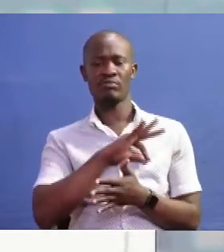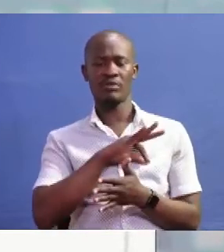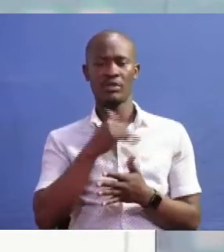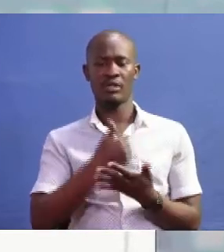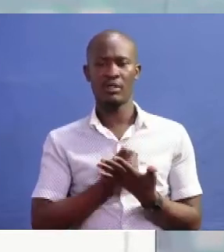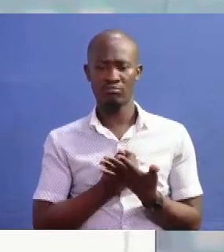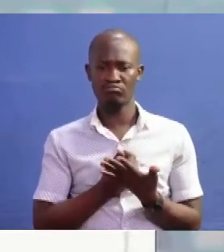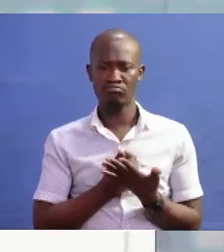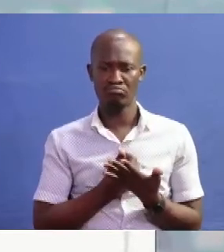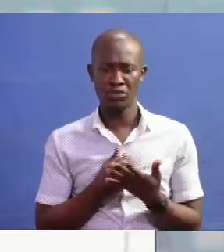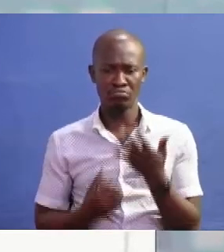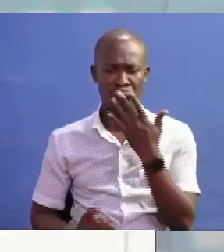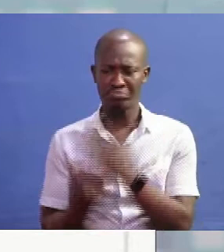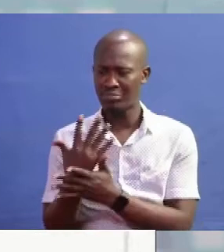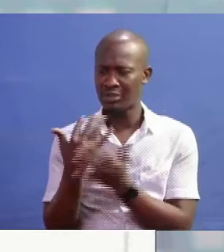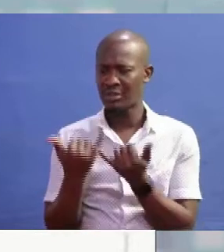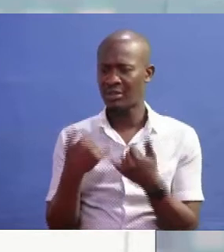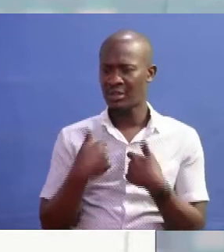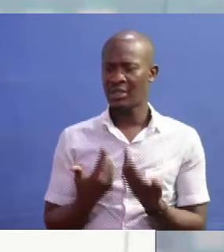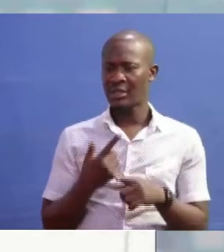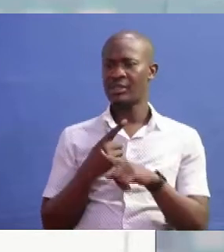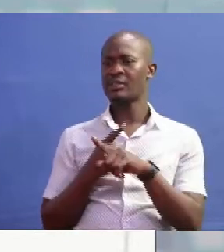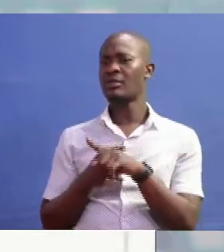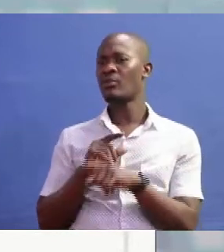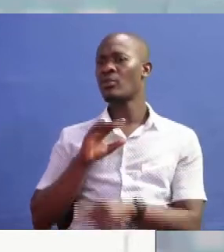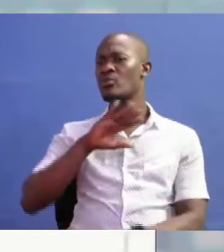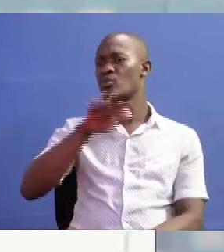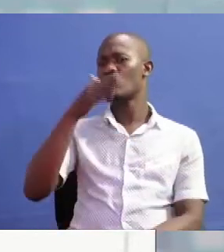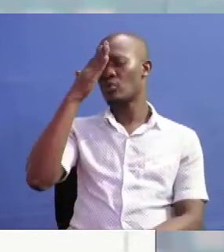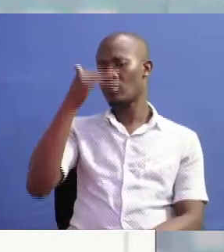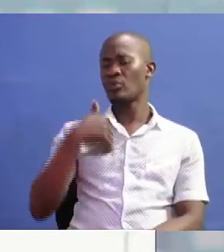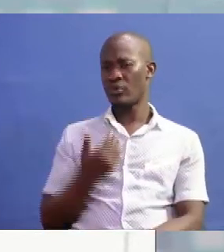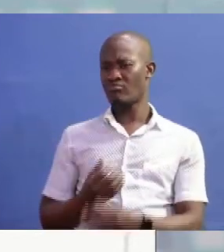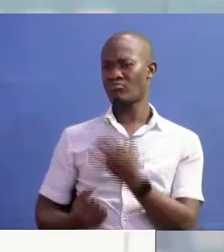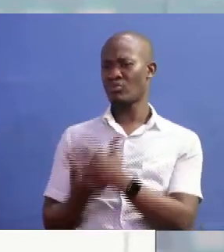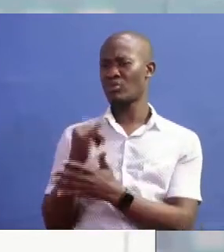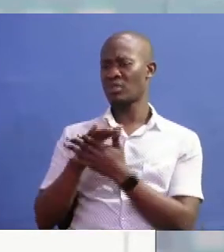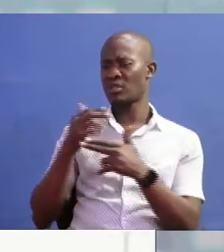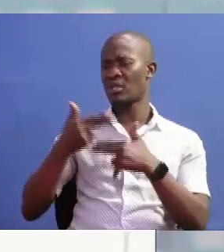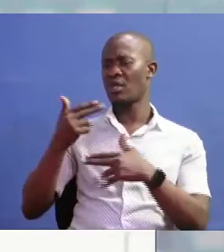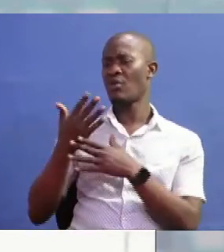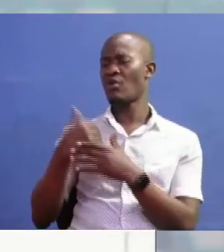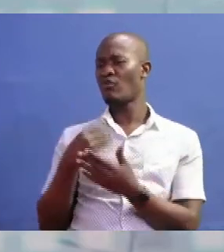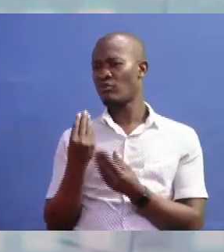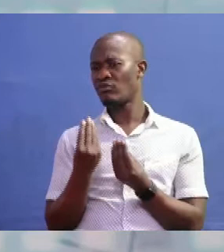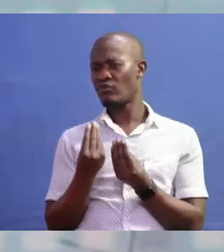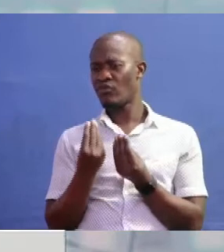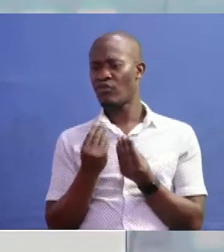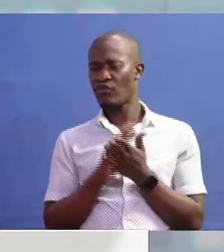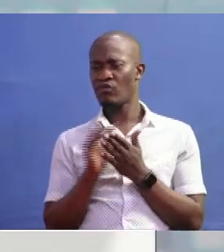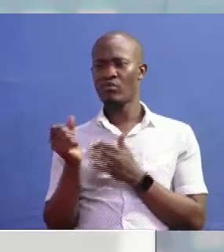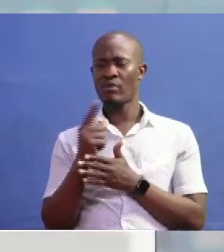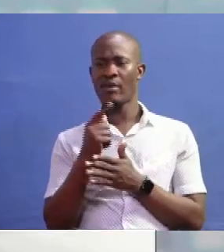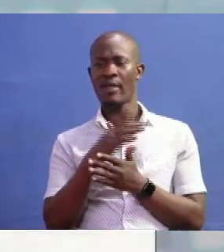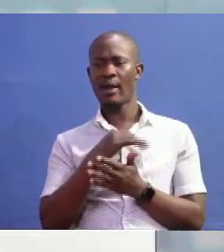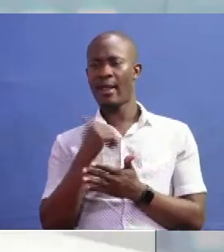inflation. And currently, as you all know, the inflation has been quite high over the last few months. And